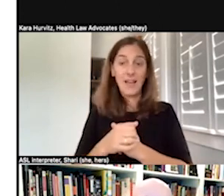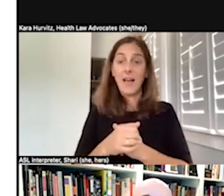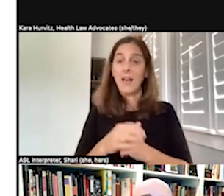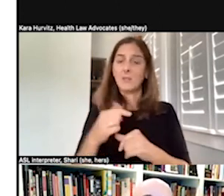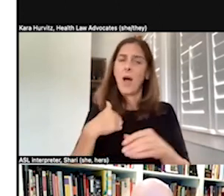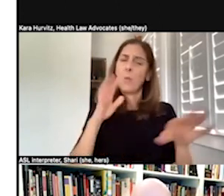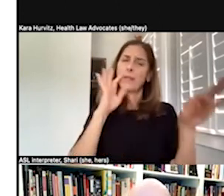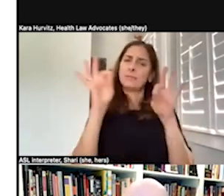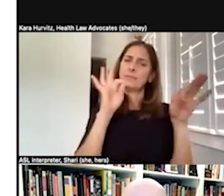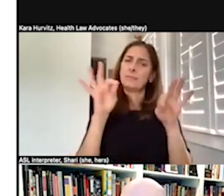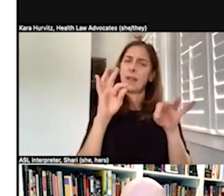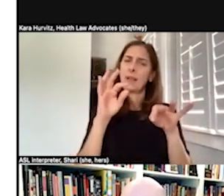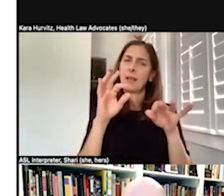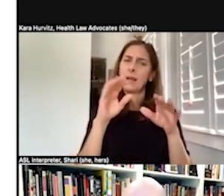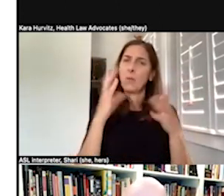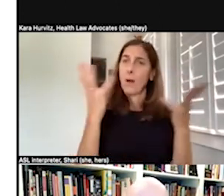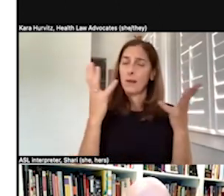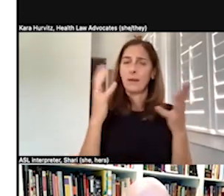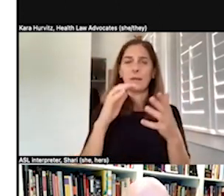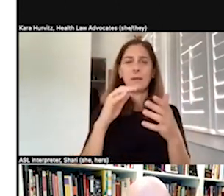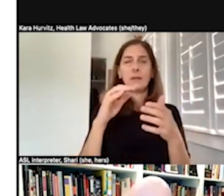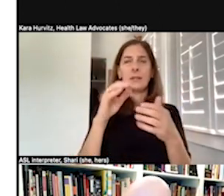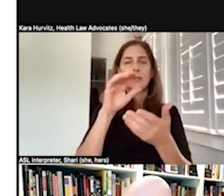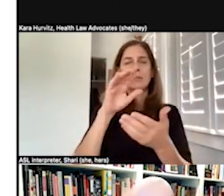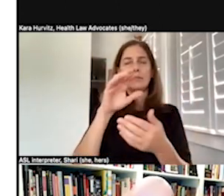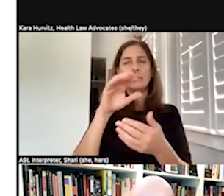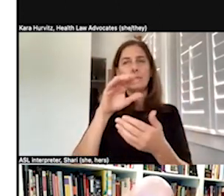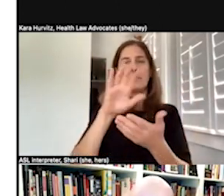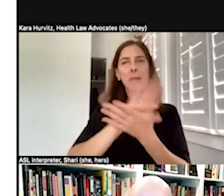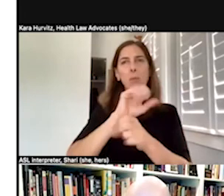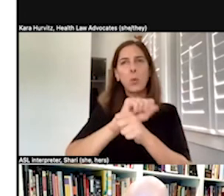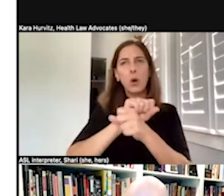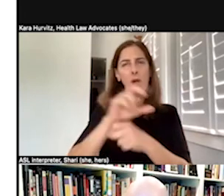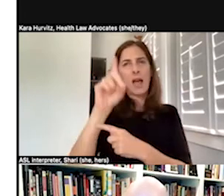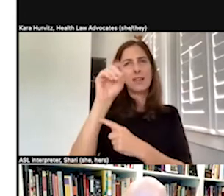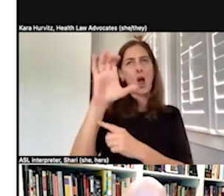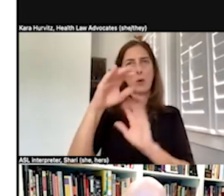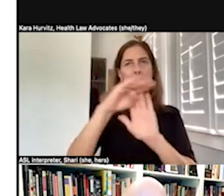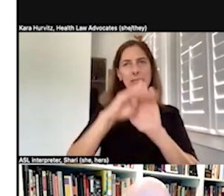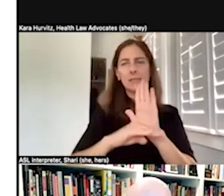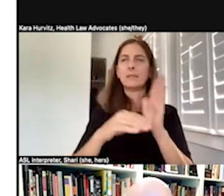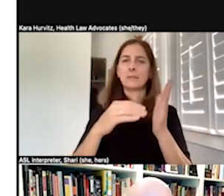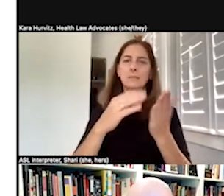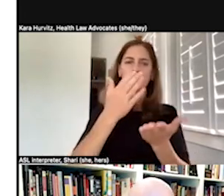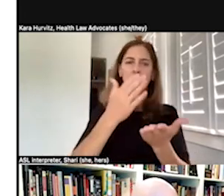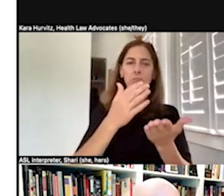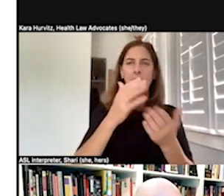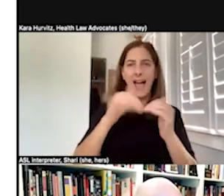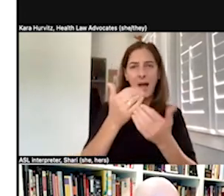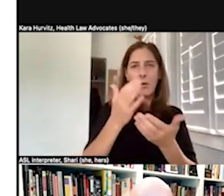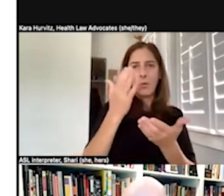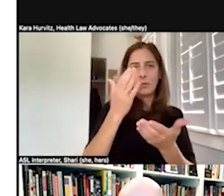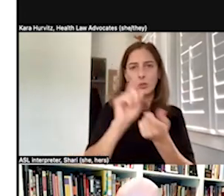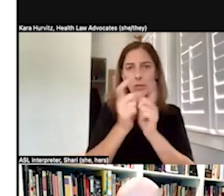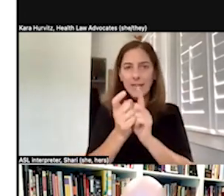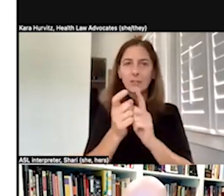in terms of documents, gender affirming and overall affirming documentation, particularly identity documents like